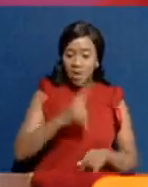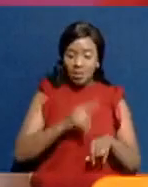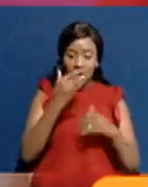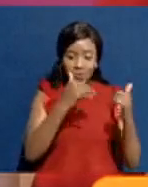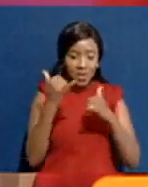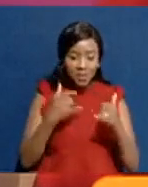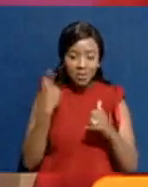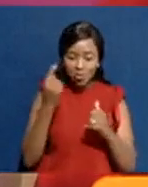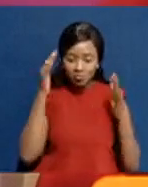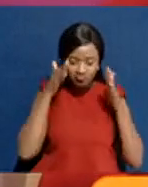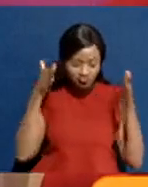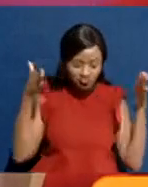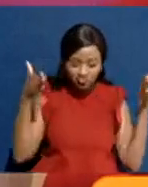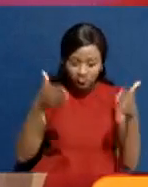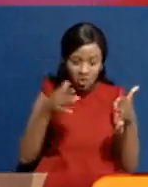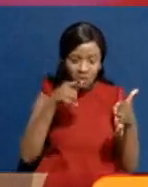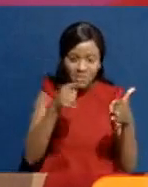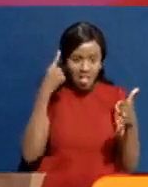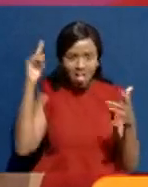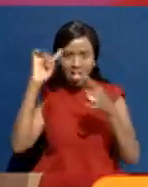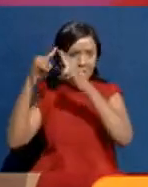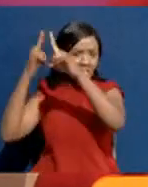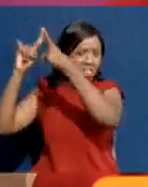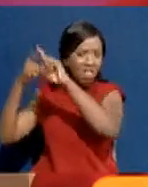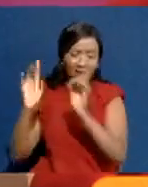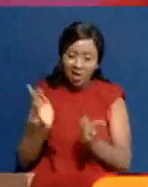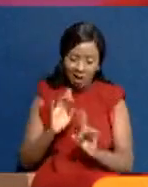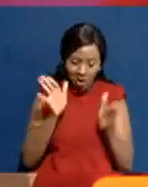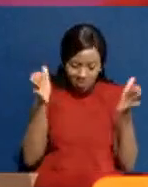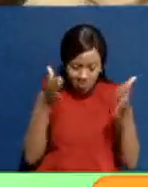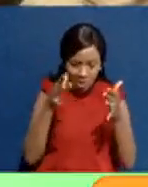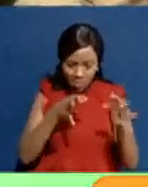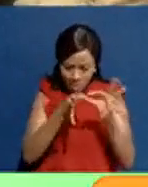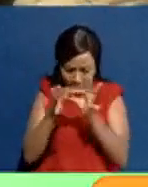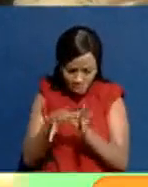think of anything else. You have to concentrate. Your level of coordination has to be high.